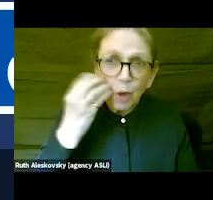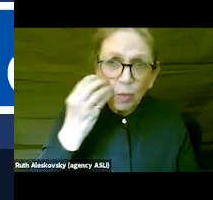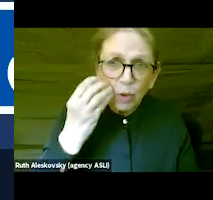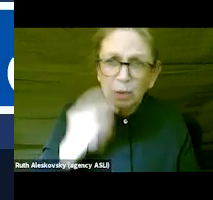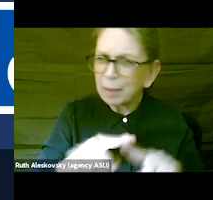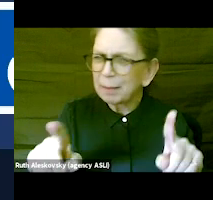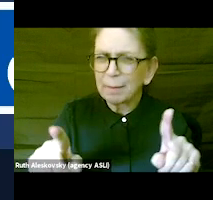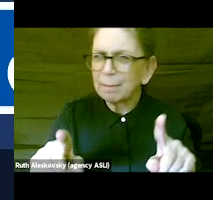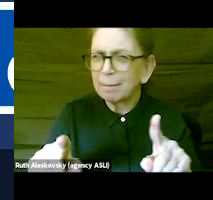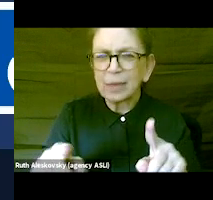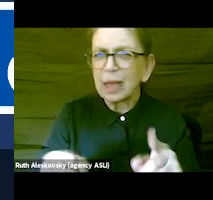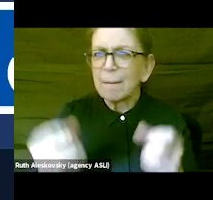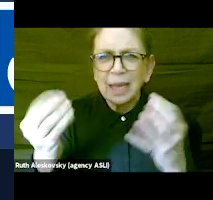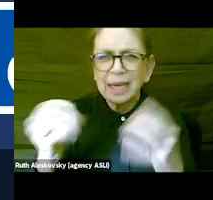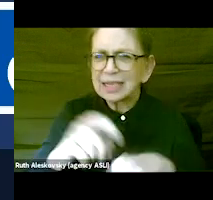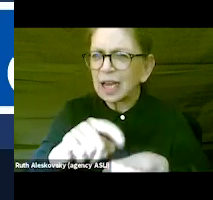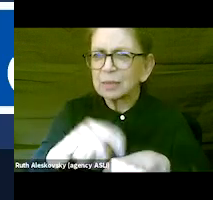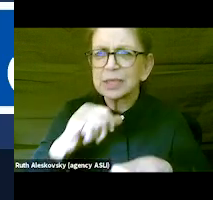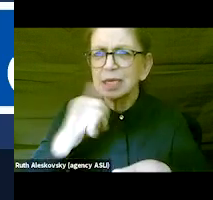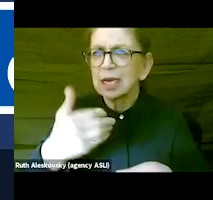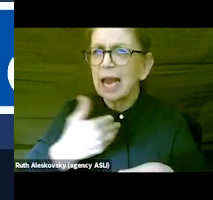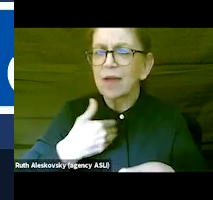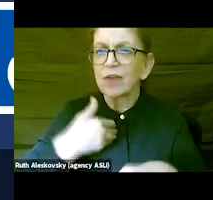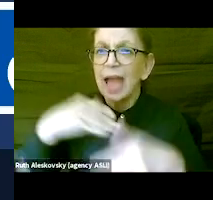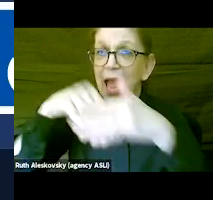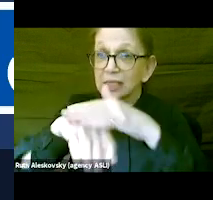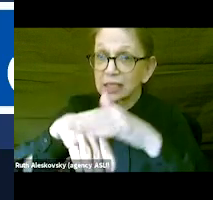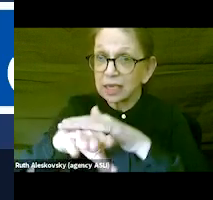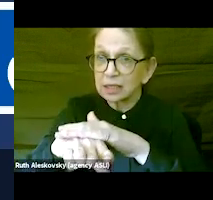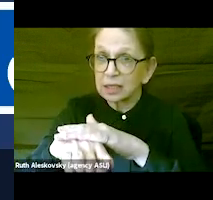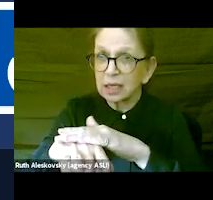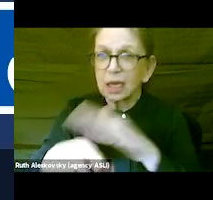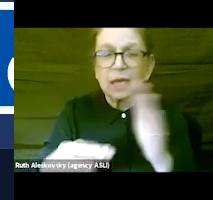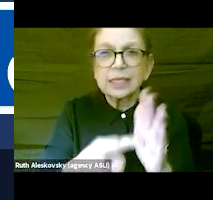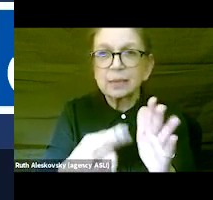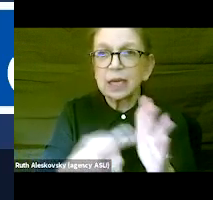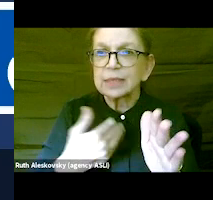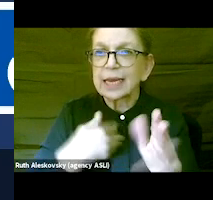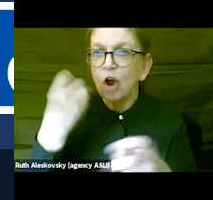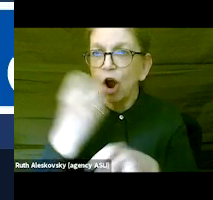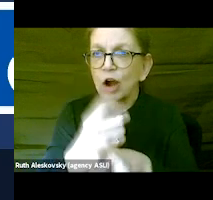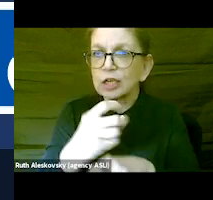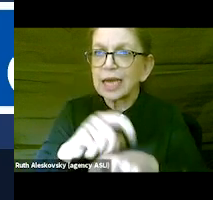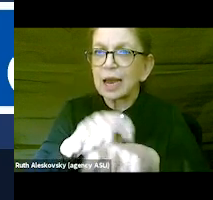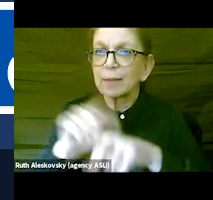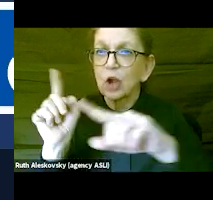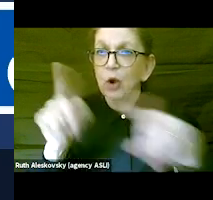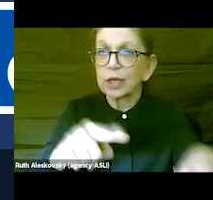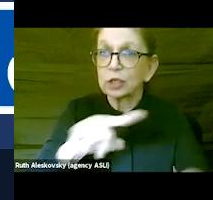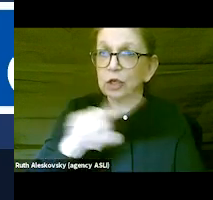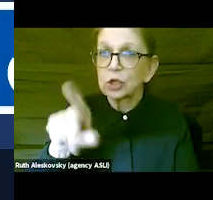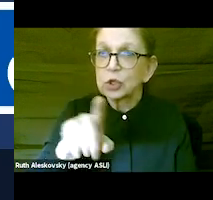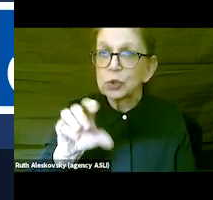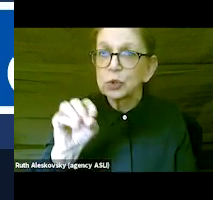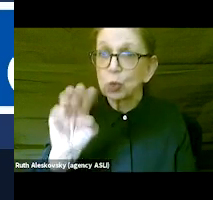technology. They oftentimes had difficulty attending Zoom meetings and other things that were required. So